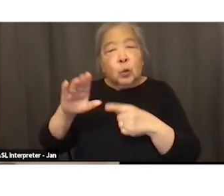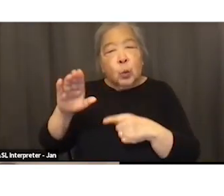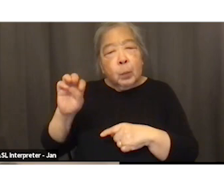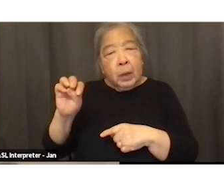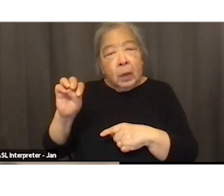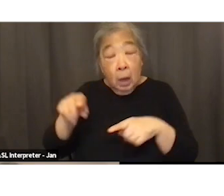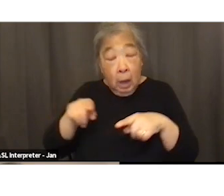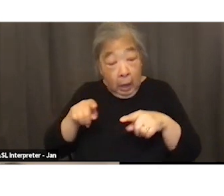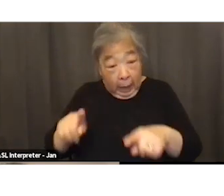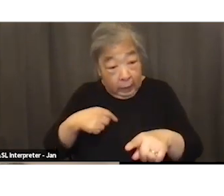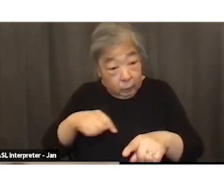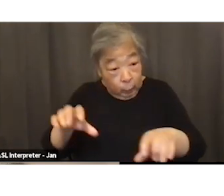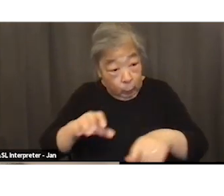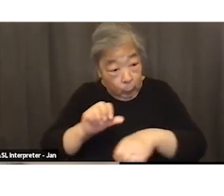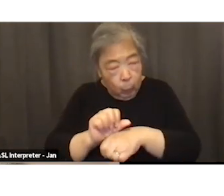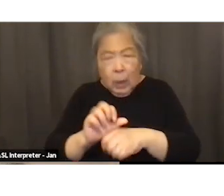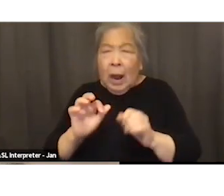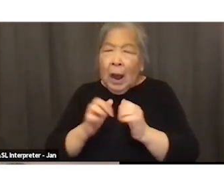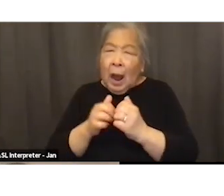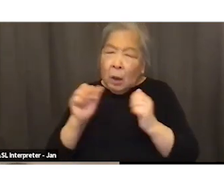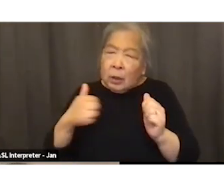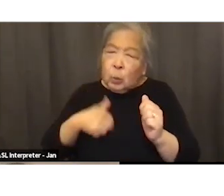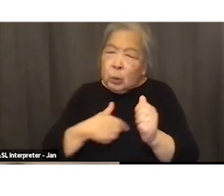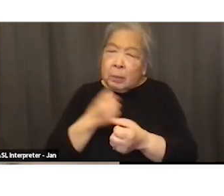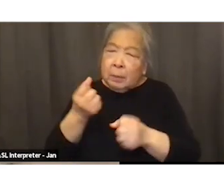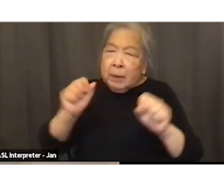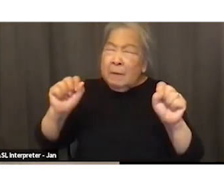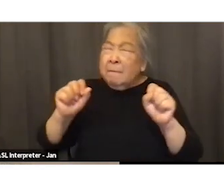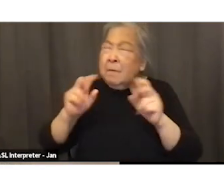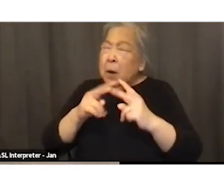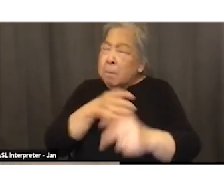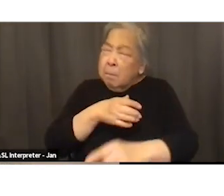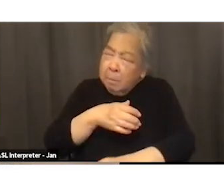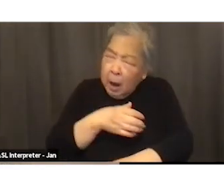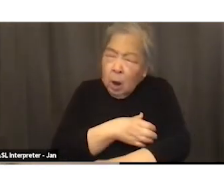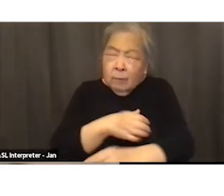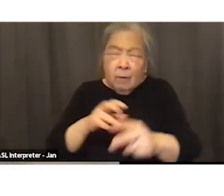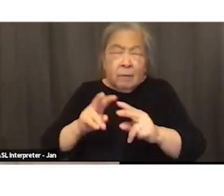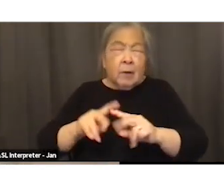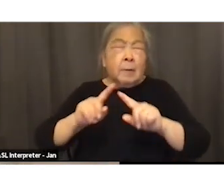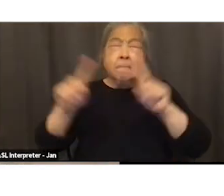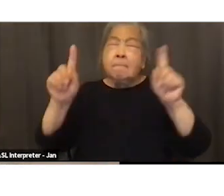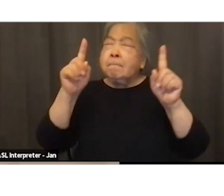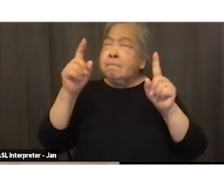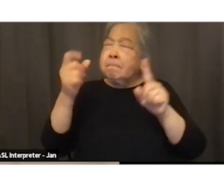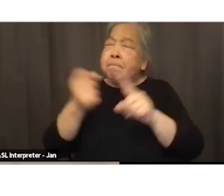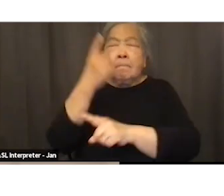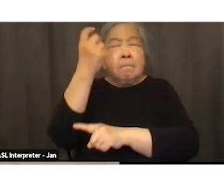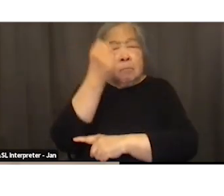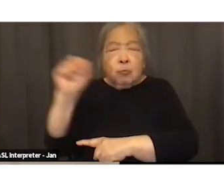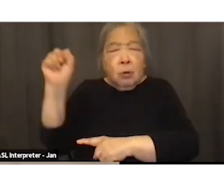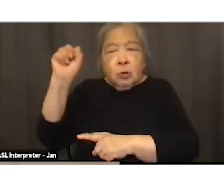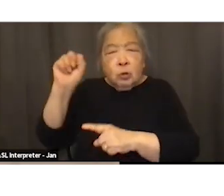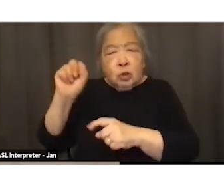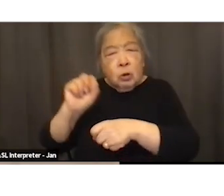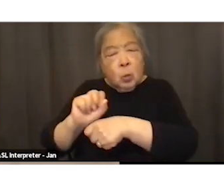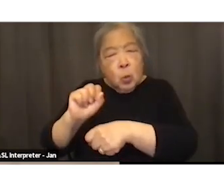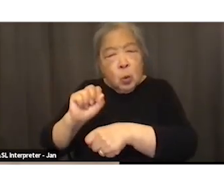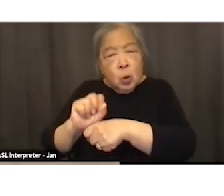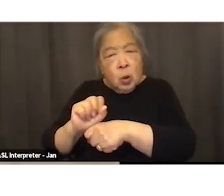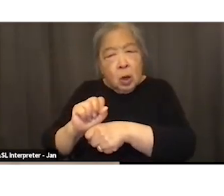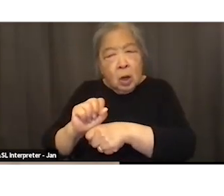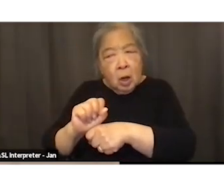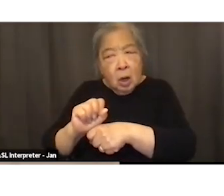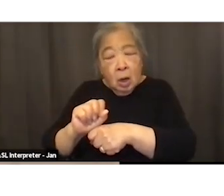the work, this powerful revolutionary work? That both are true, right? Because